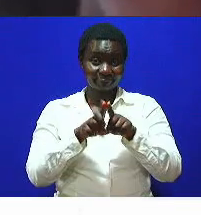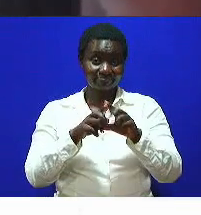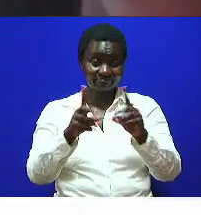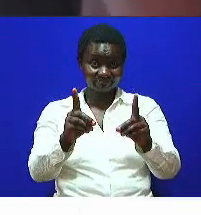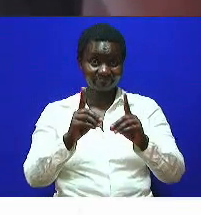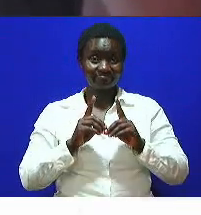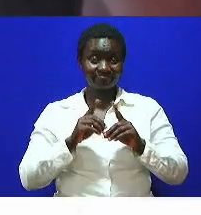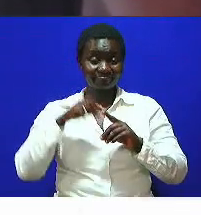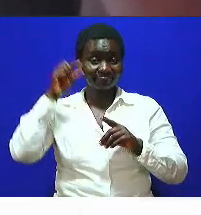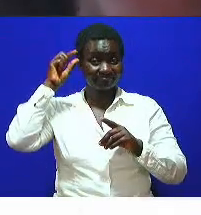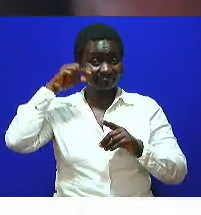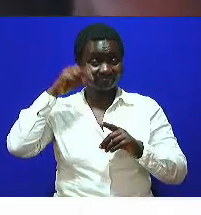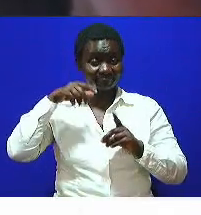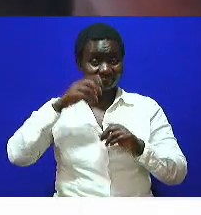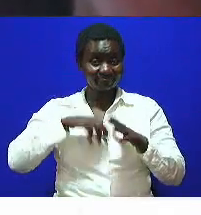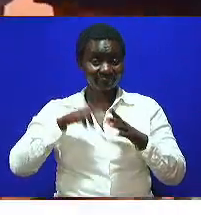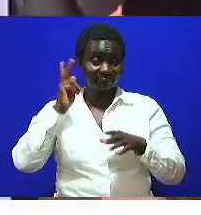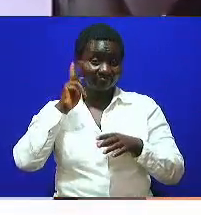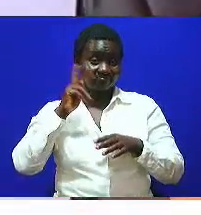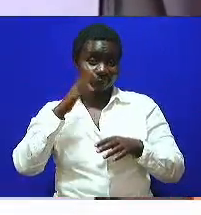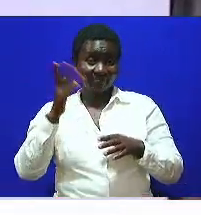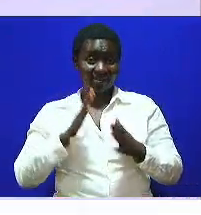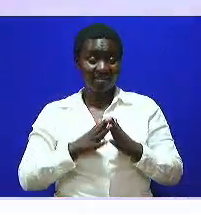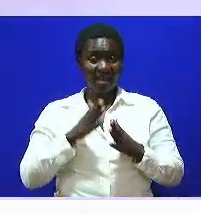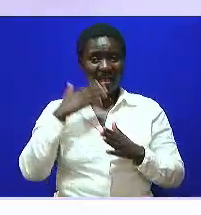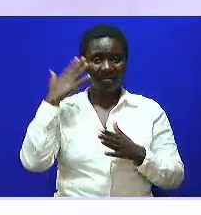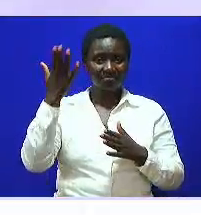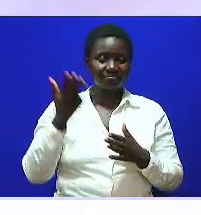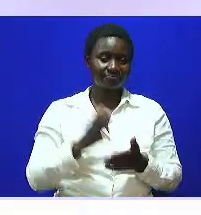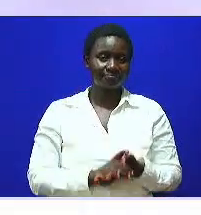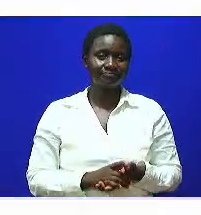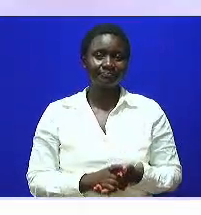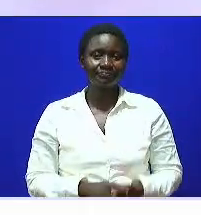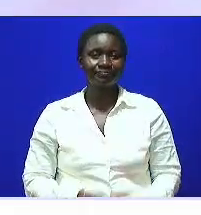agenda in this county and even abroad. Kulipotelea